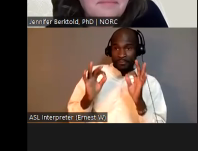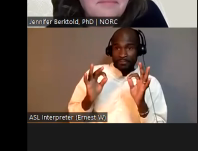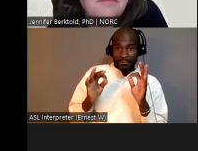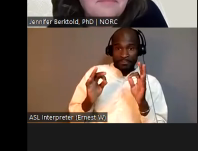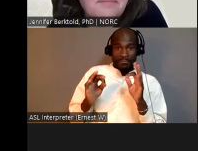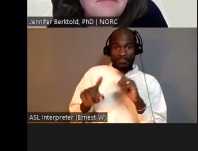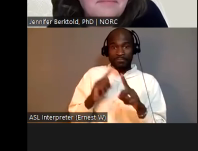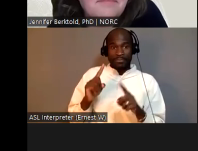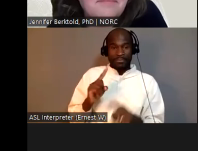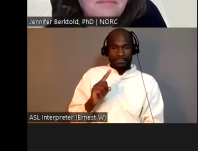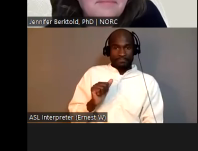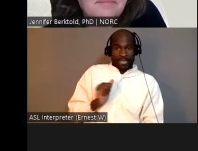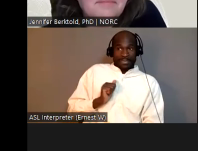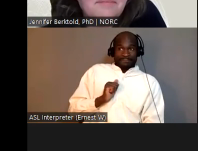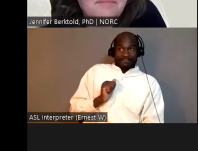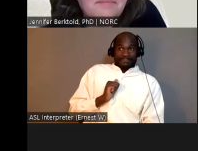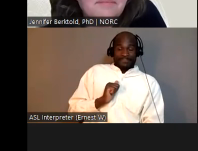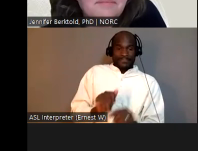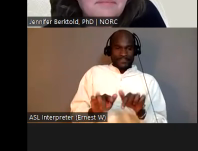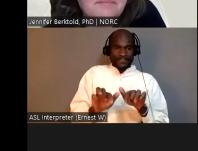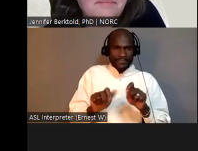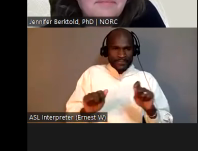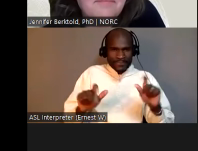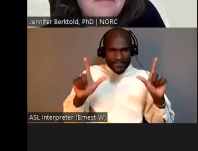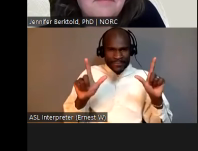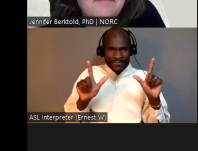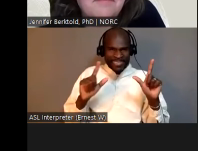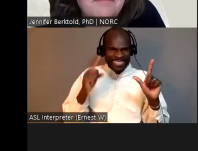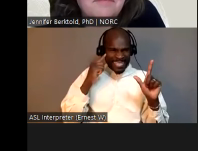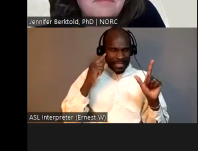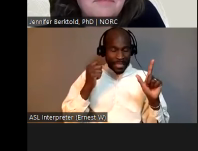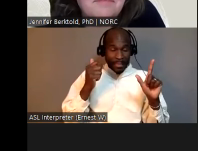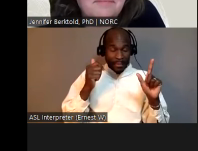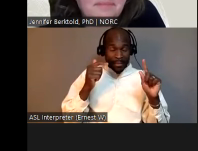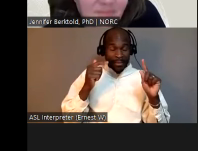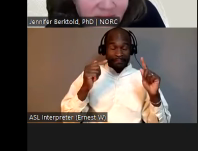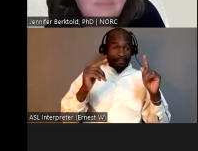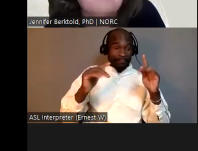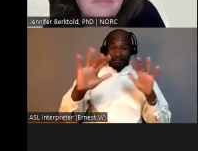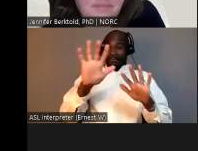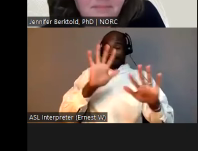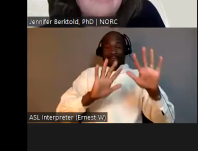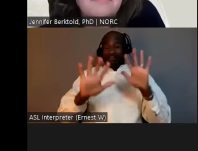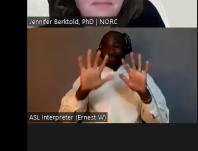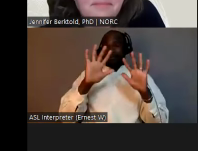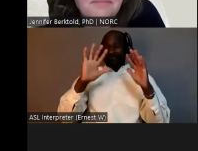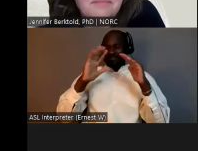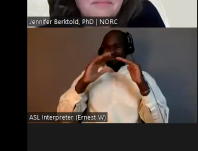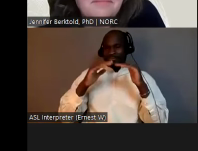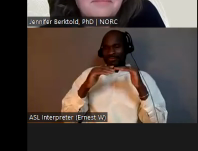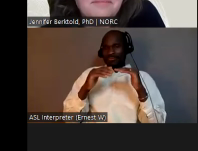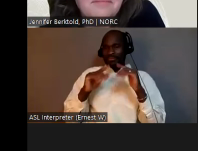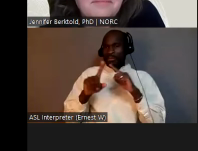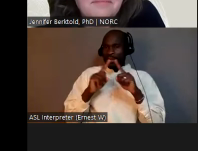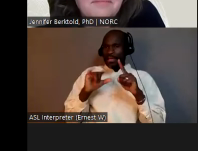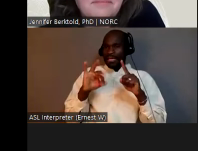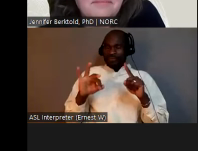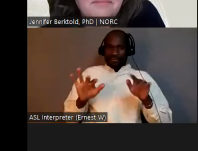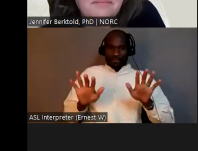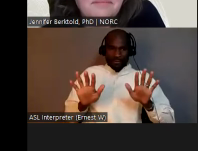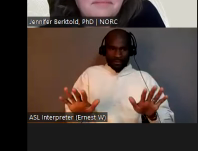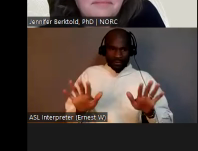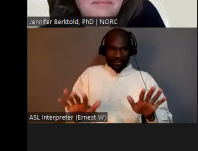myself, I think it's a little bit much. But if I happen to like slow down or just have someone